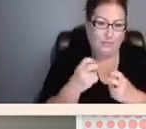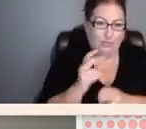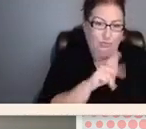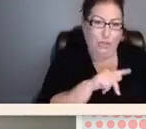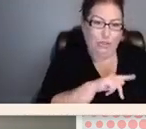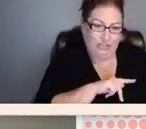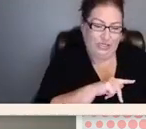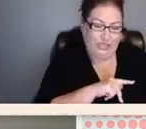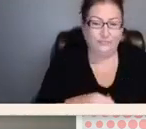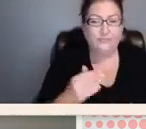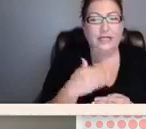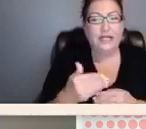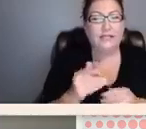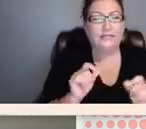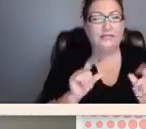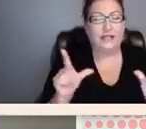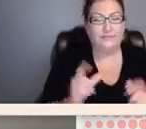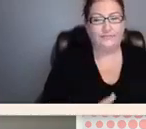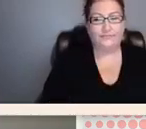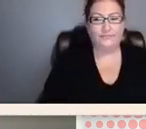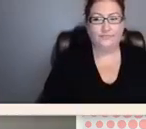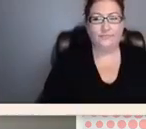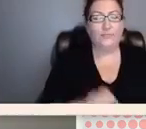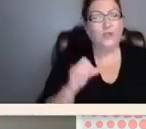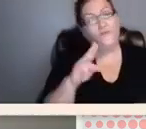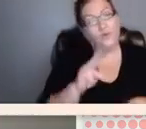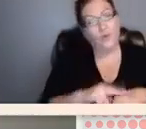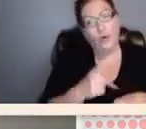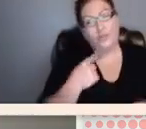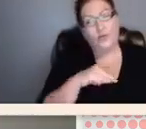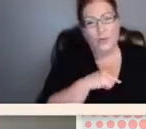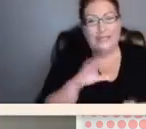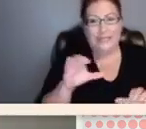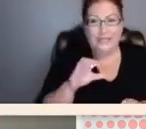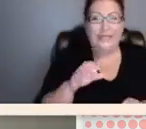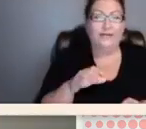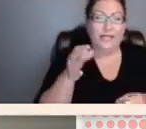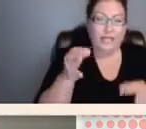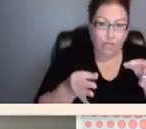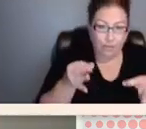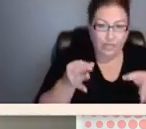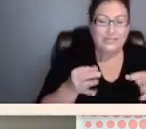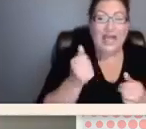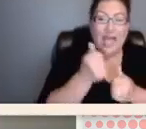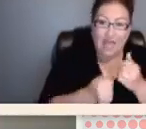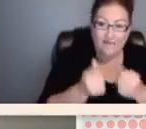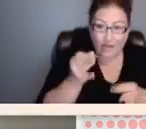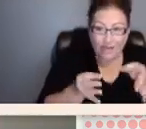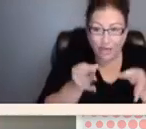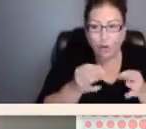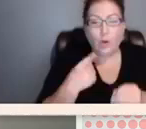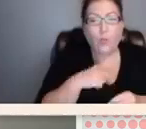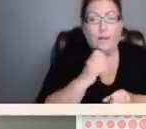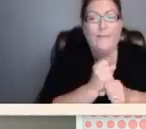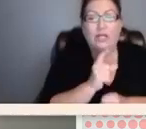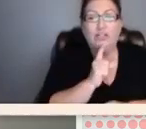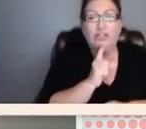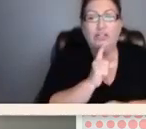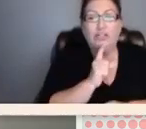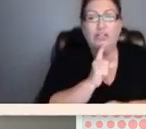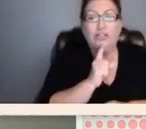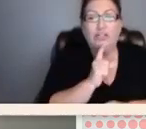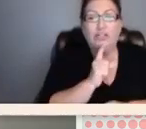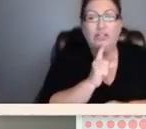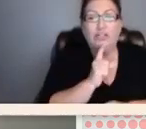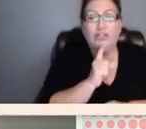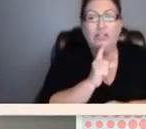slide. Of course, we conducted hearings, and at every hearing, we made sure that the first witness was a person